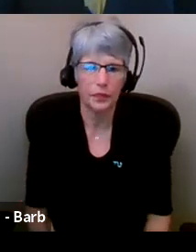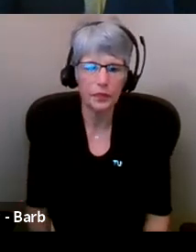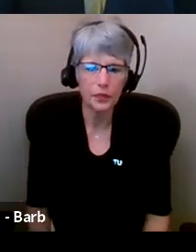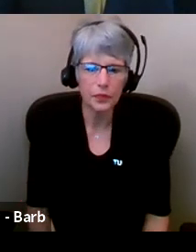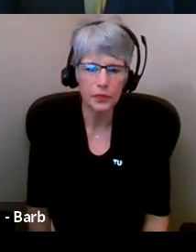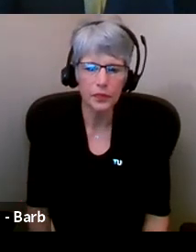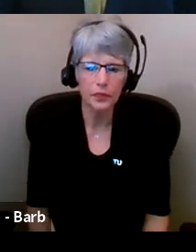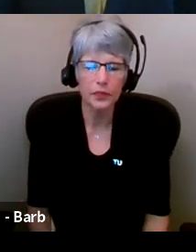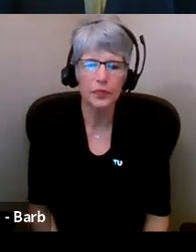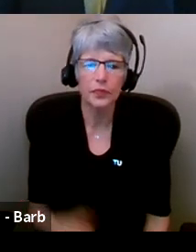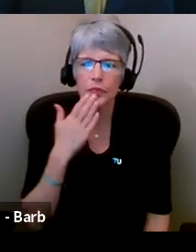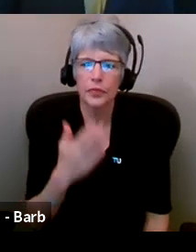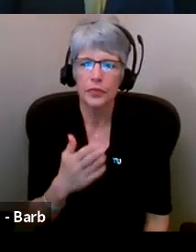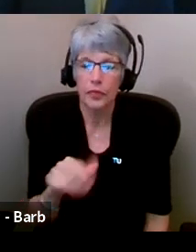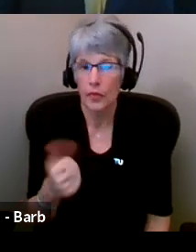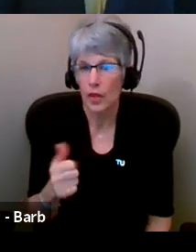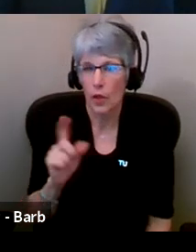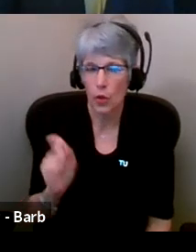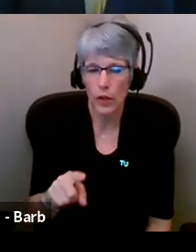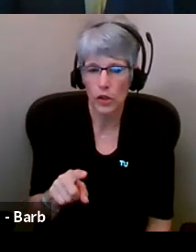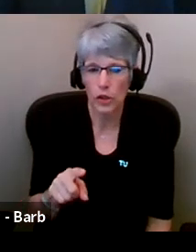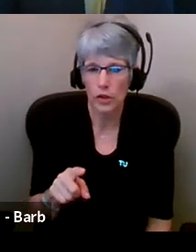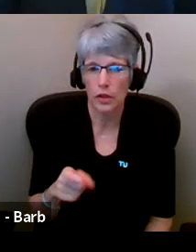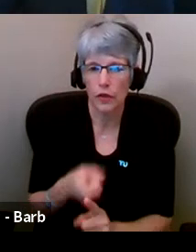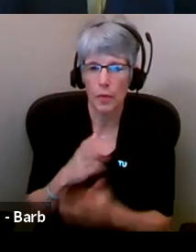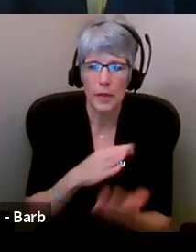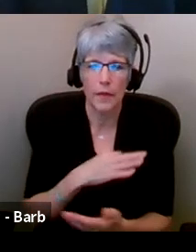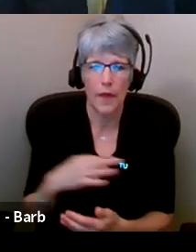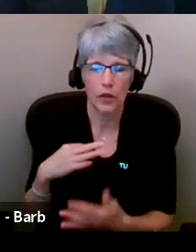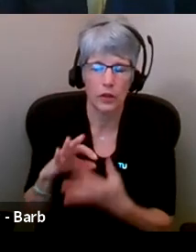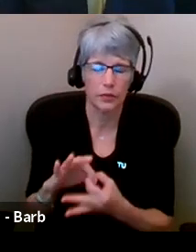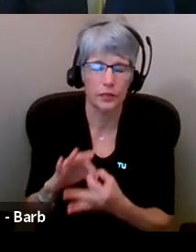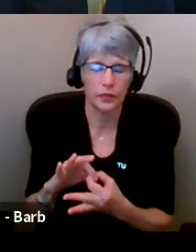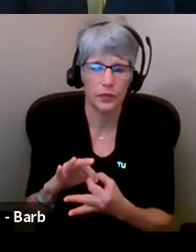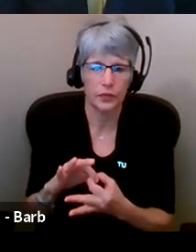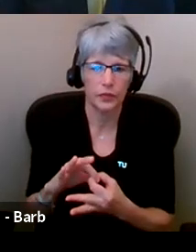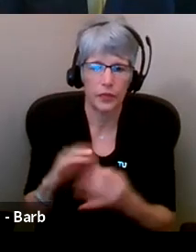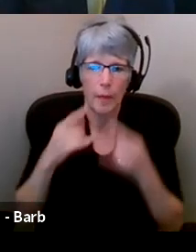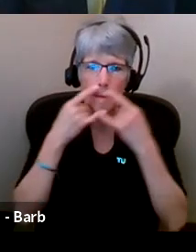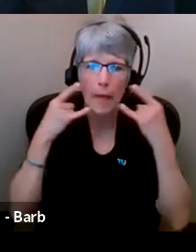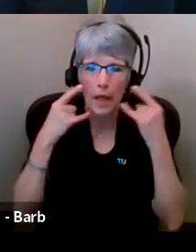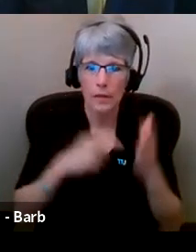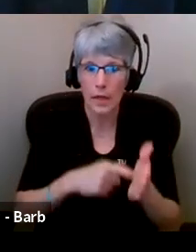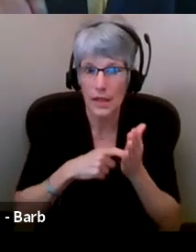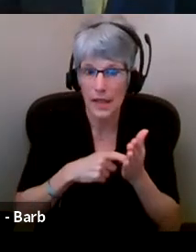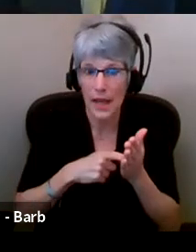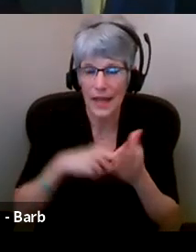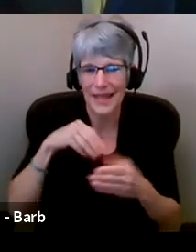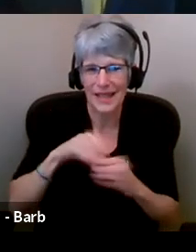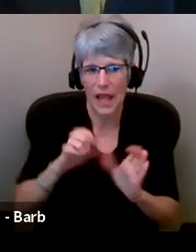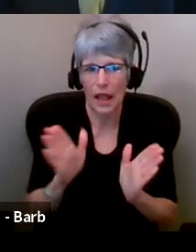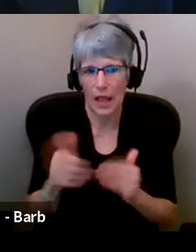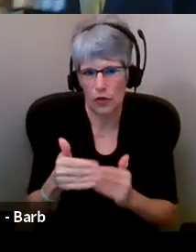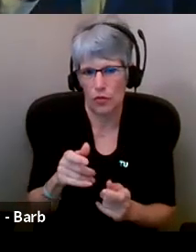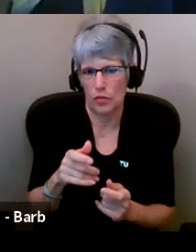Thank you. There's an additional question from some faculty members in regards to the mask mandate and inside classrooms in particular.